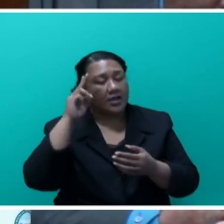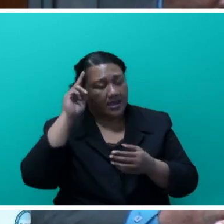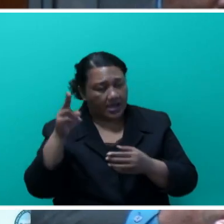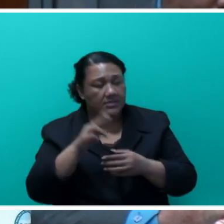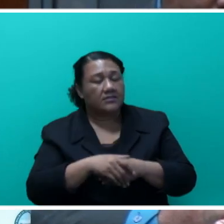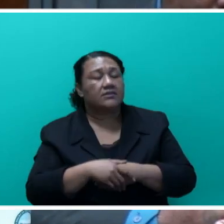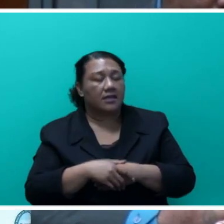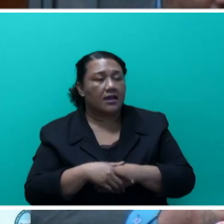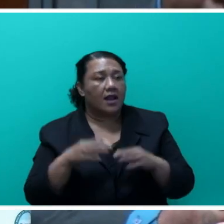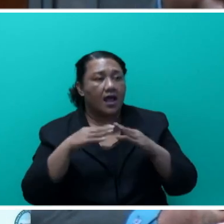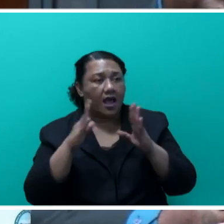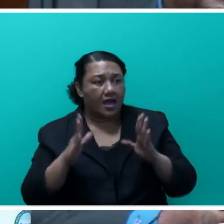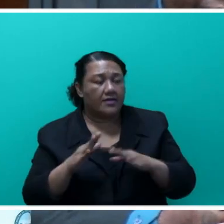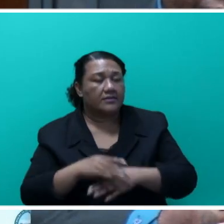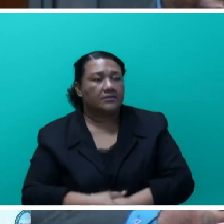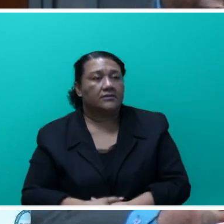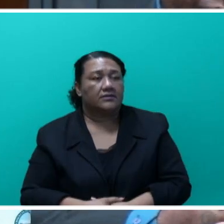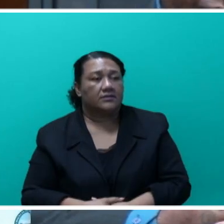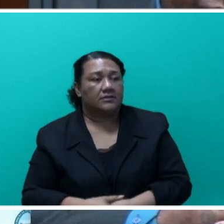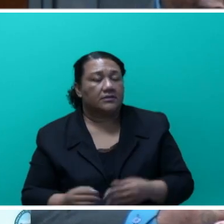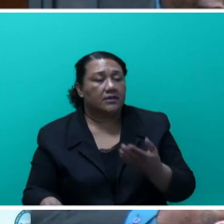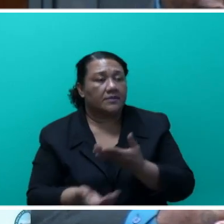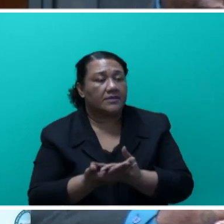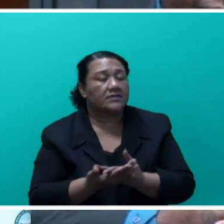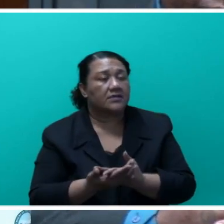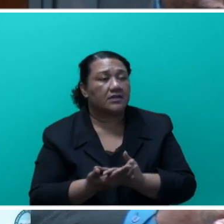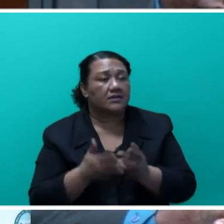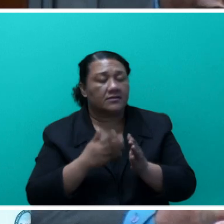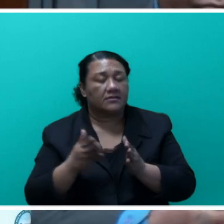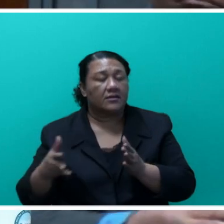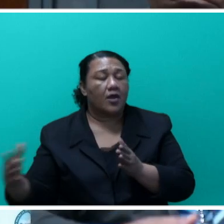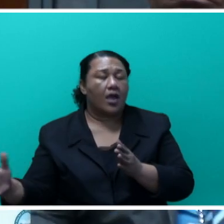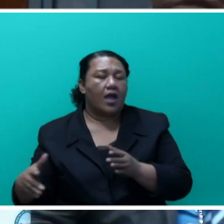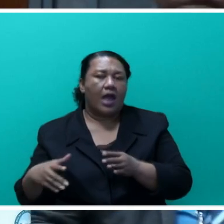Review. The submission period will remain open until the end of September.